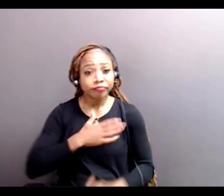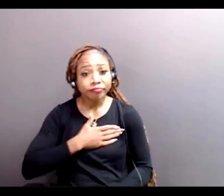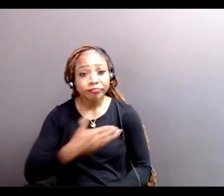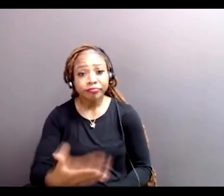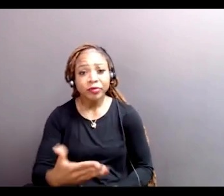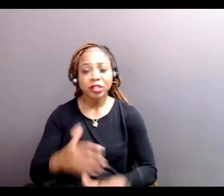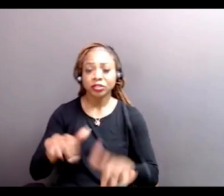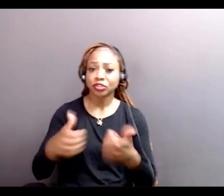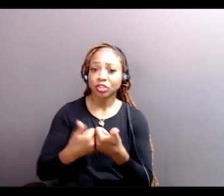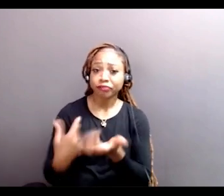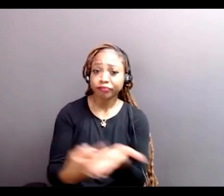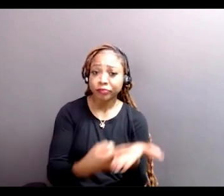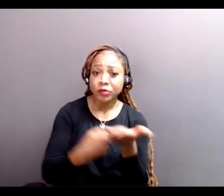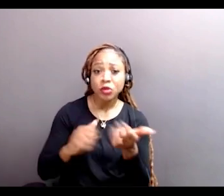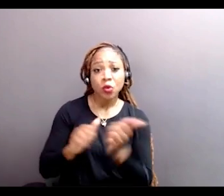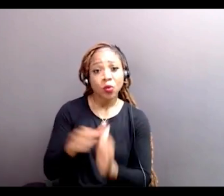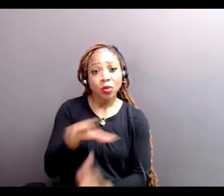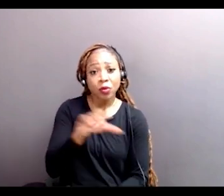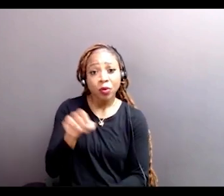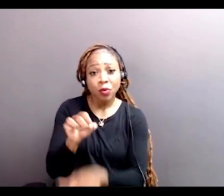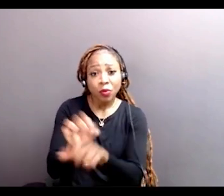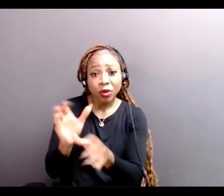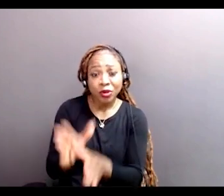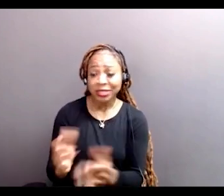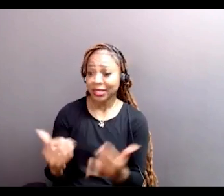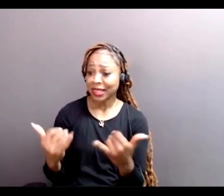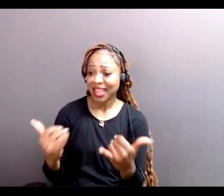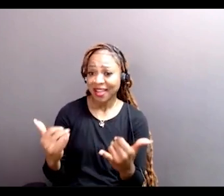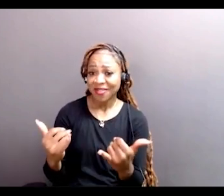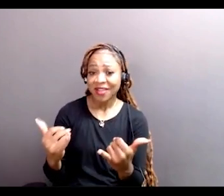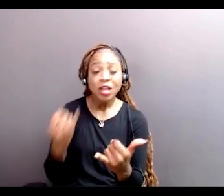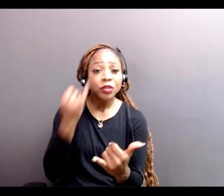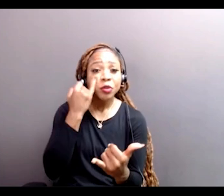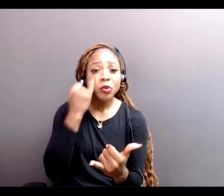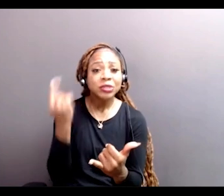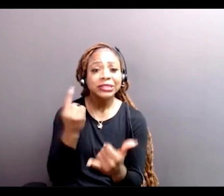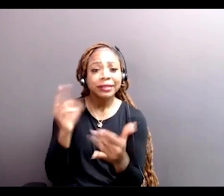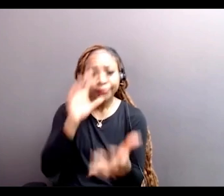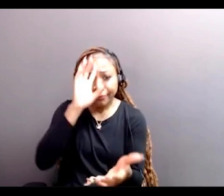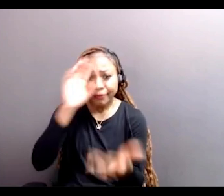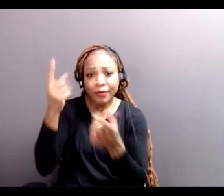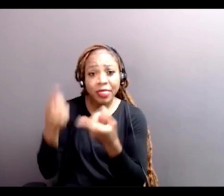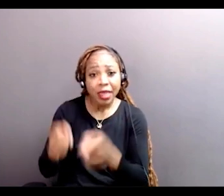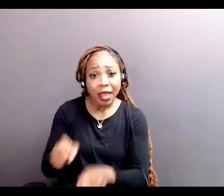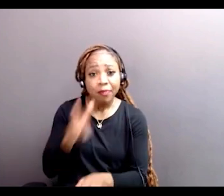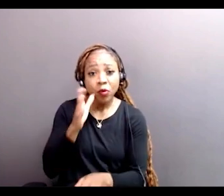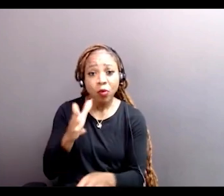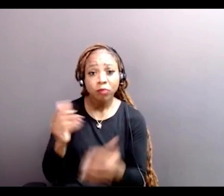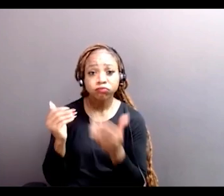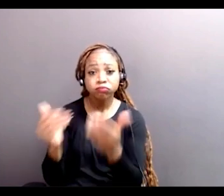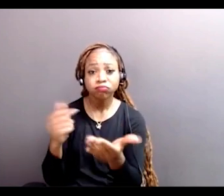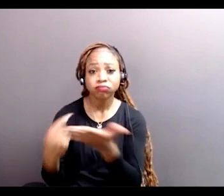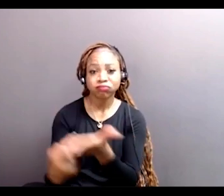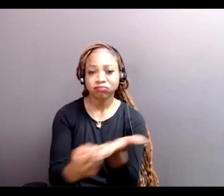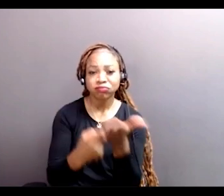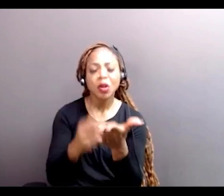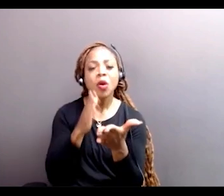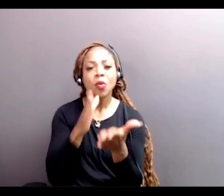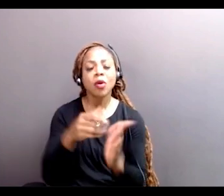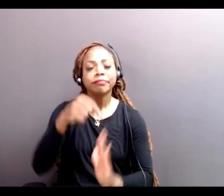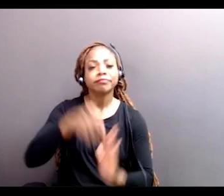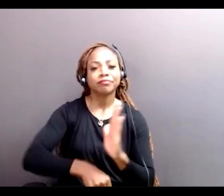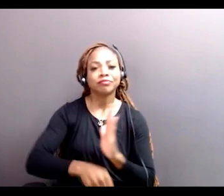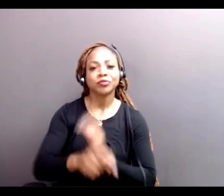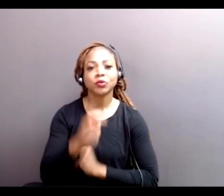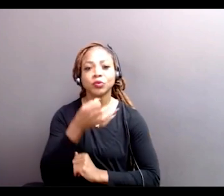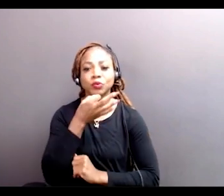with your colleagues, right? At the moment that something terrible has happened. And we'll speak more about this as we move forward. Next